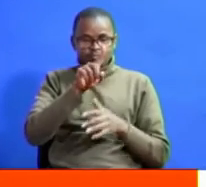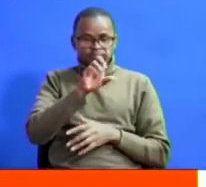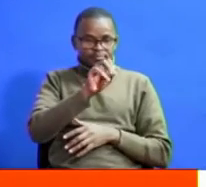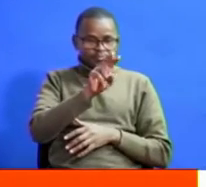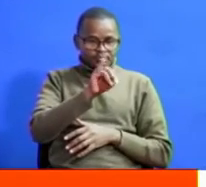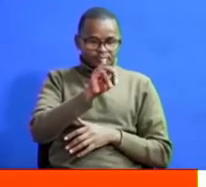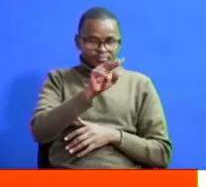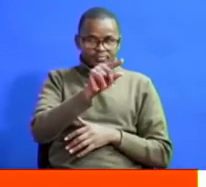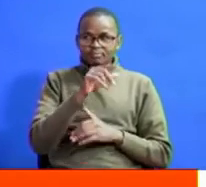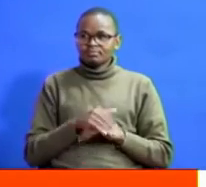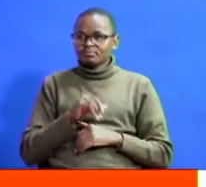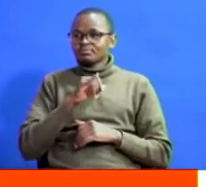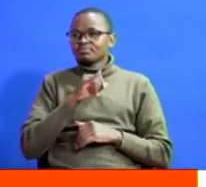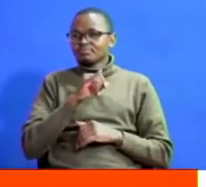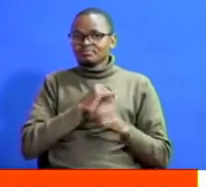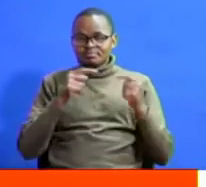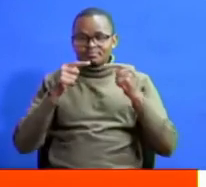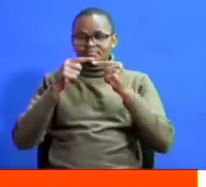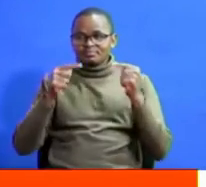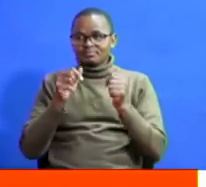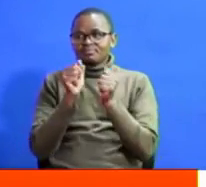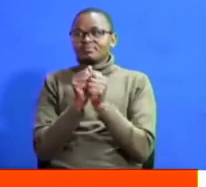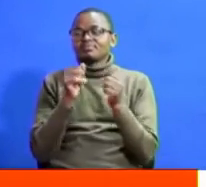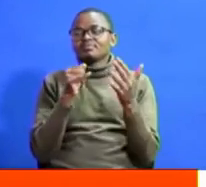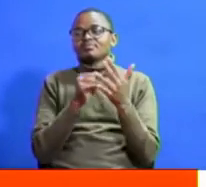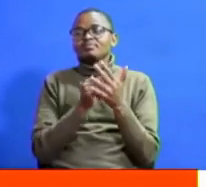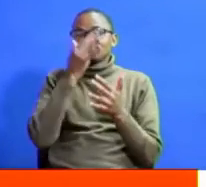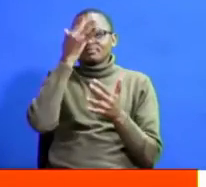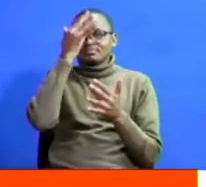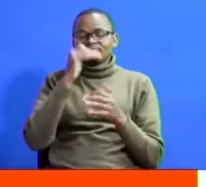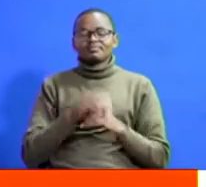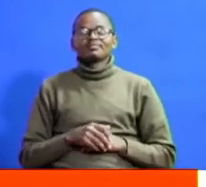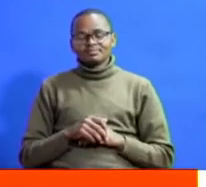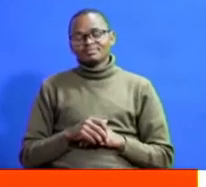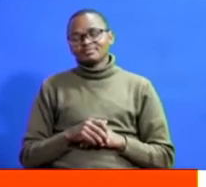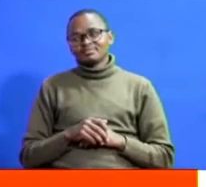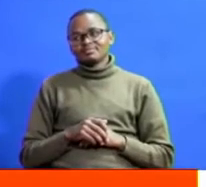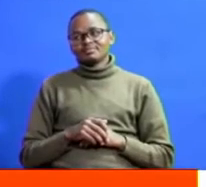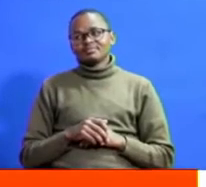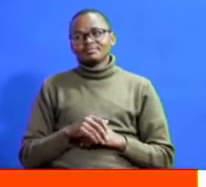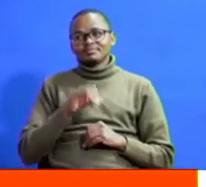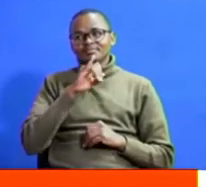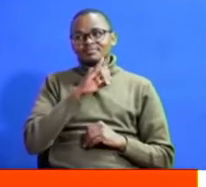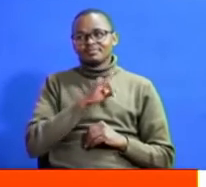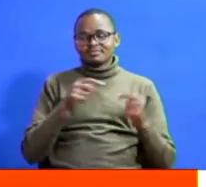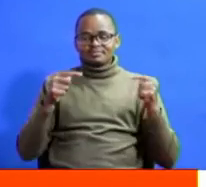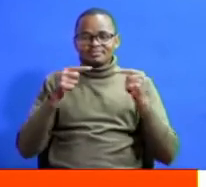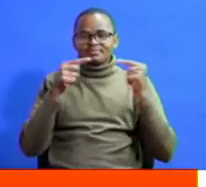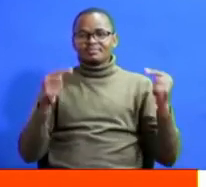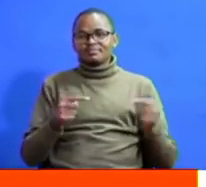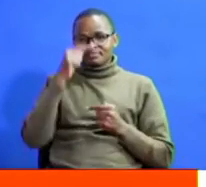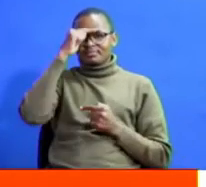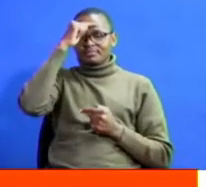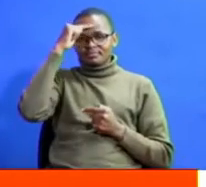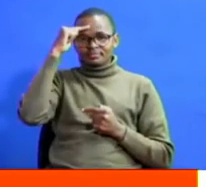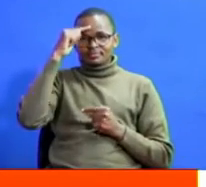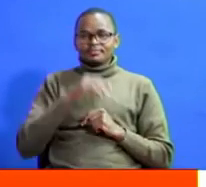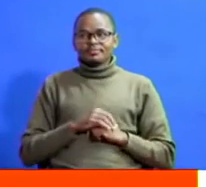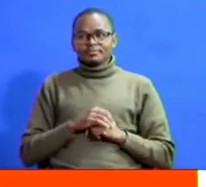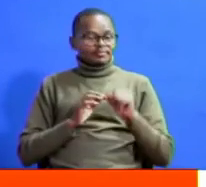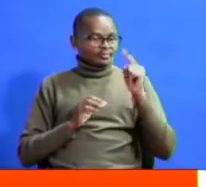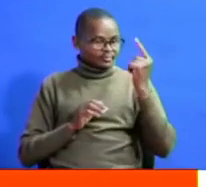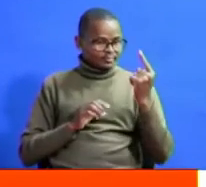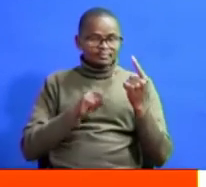mm-hmm. I totally disagree with it. Why do I disagree with it? Mm-hmm. I do disagree with it because,